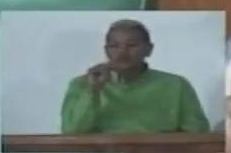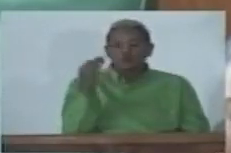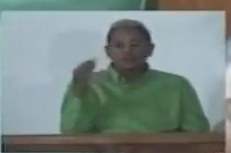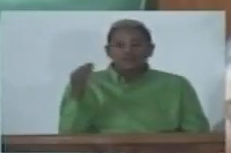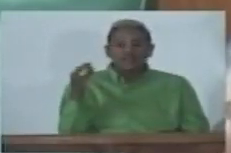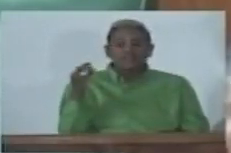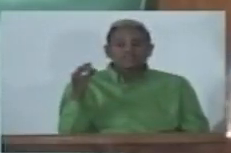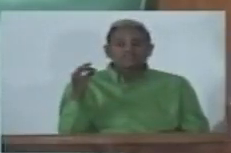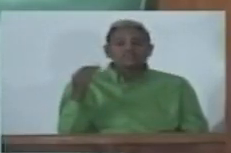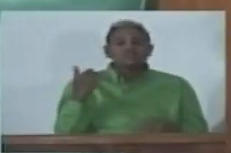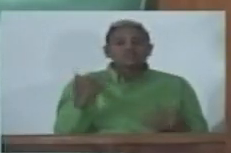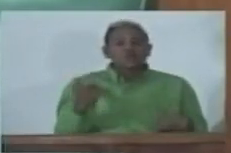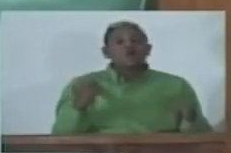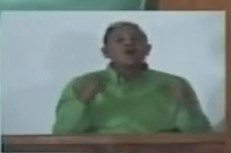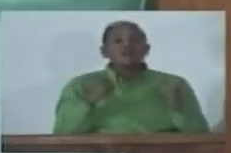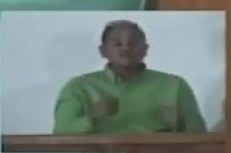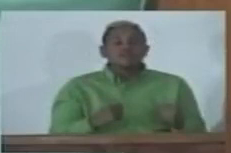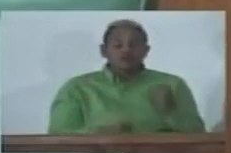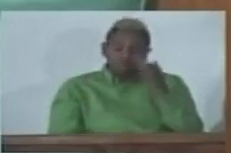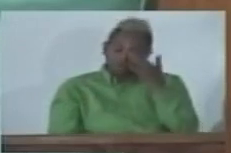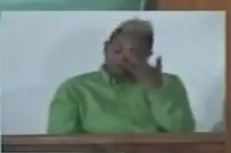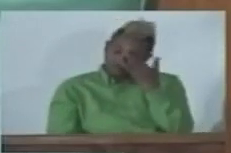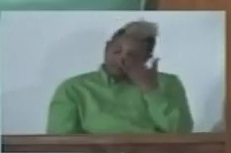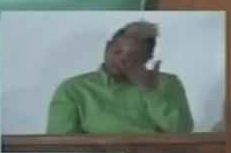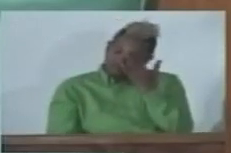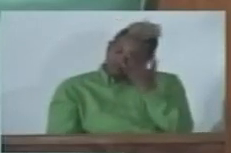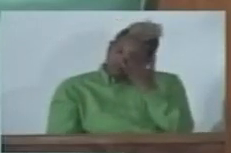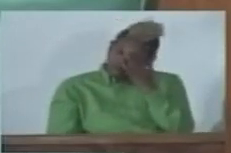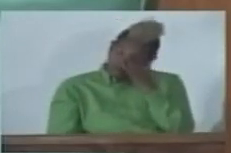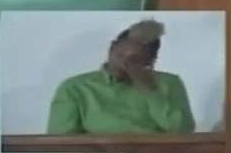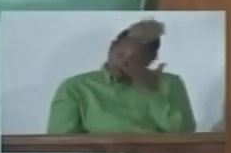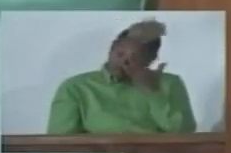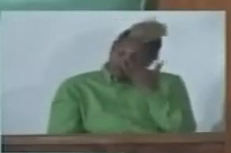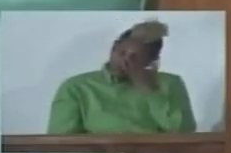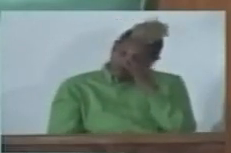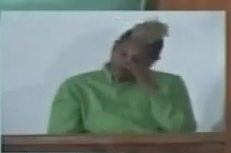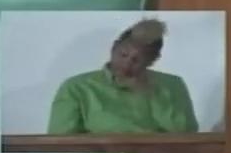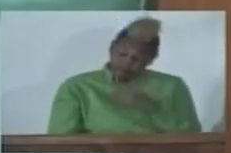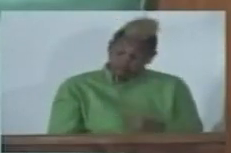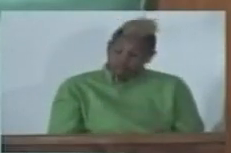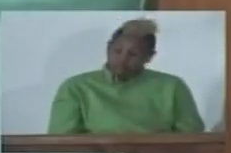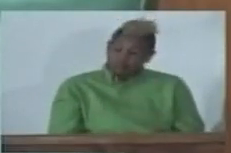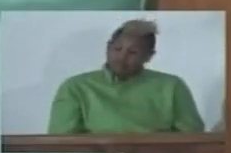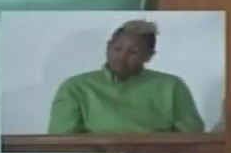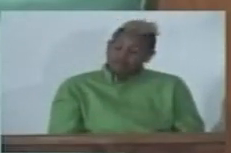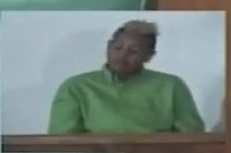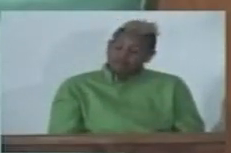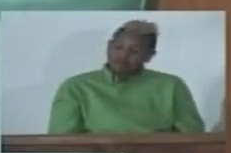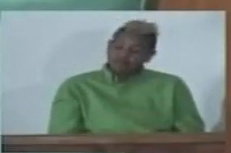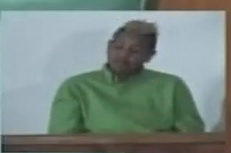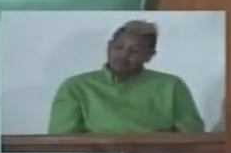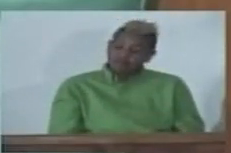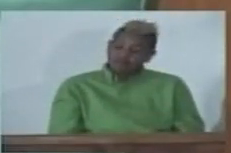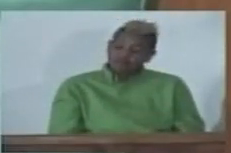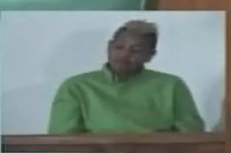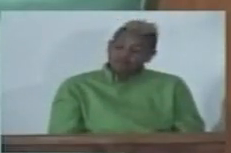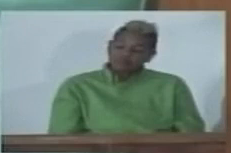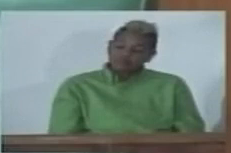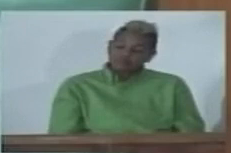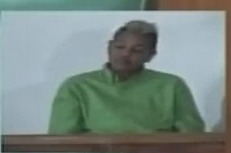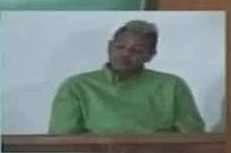2019 be affirmed. Now therefore be it resolved by this Honourable